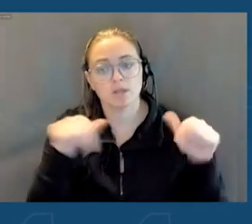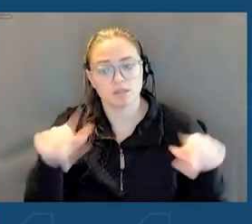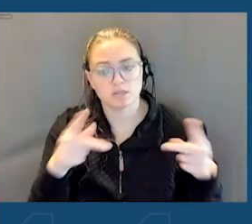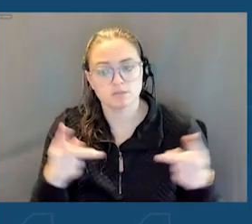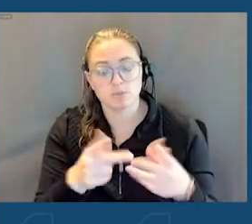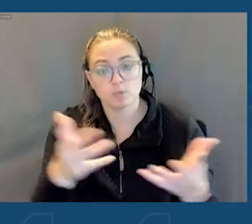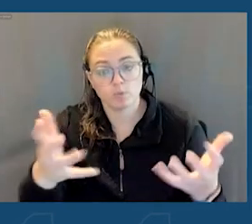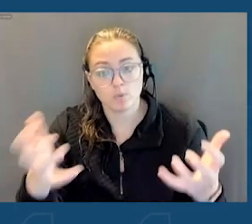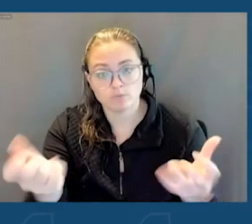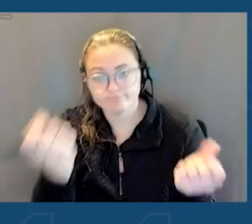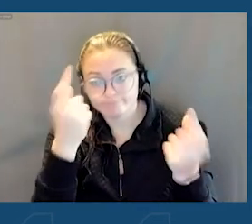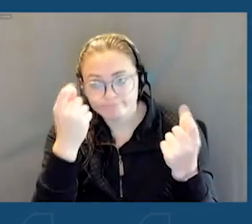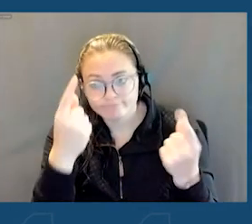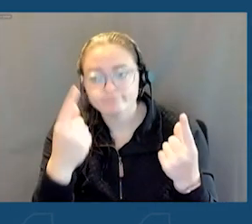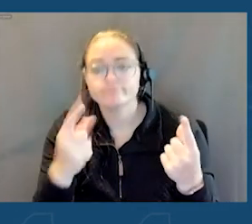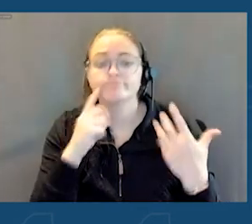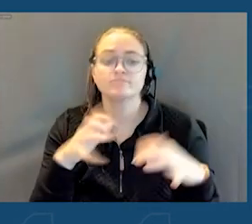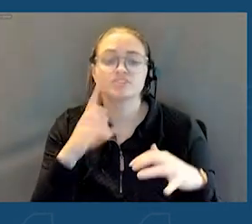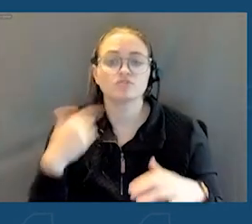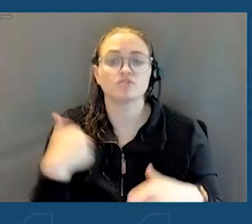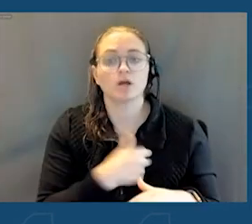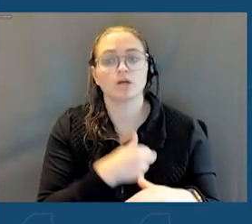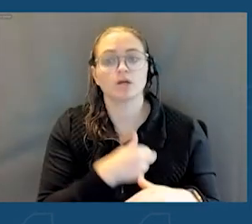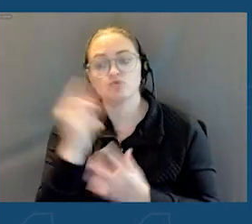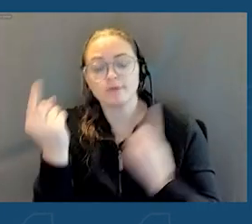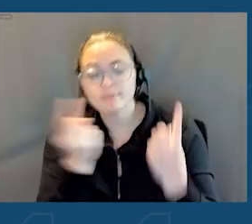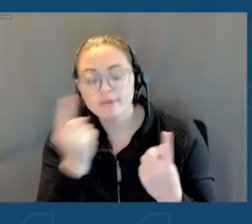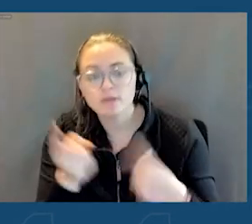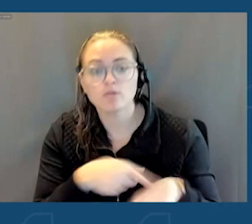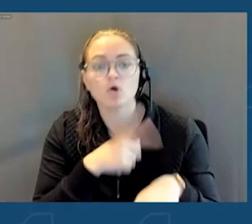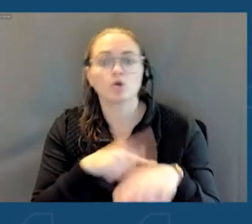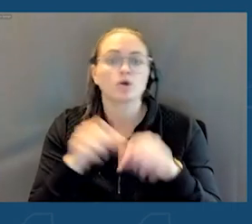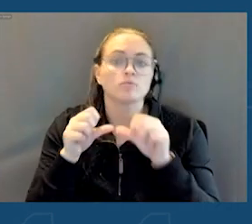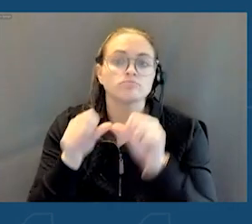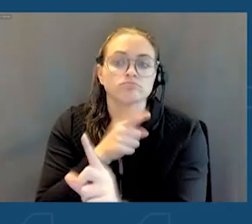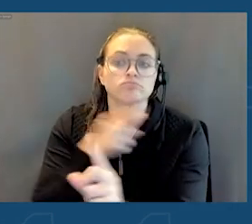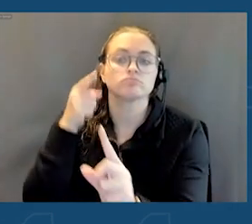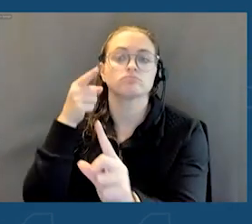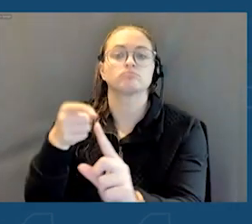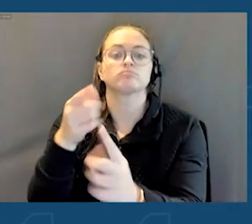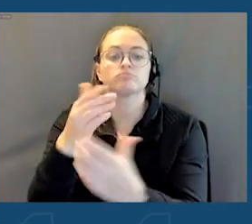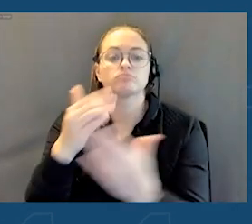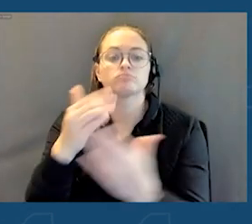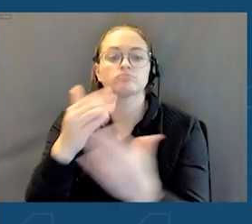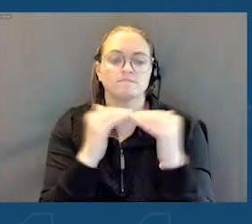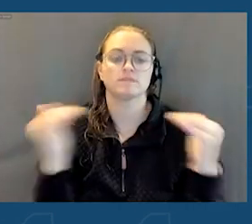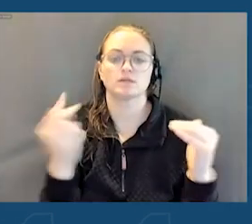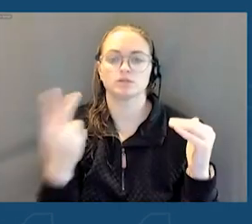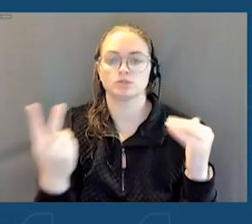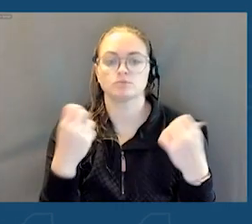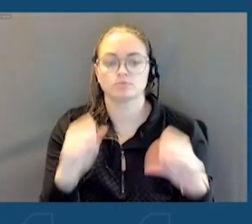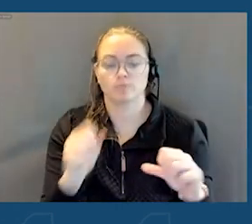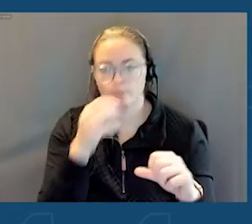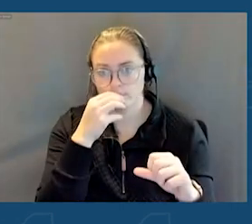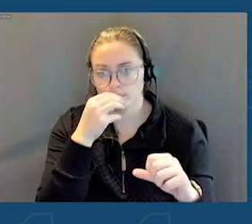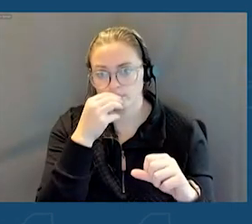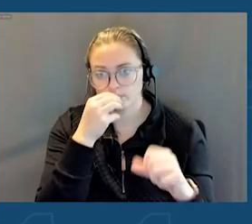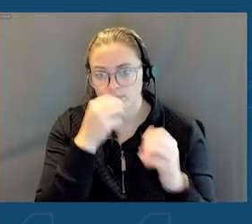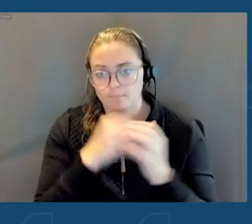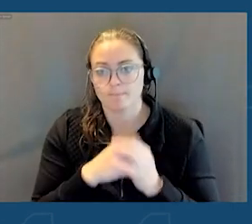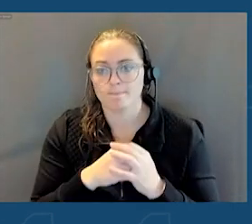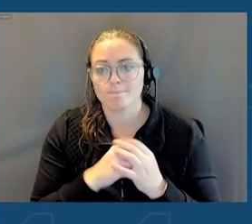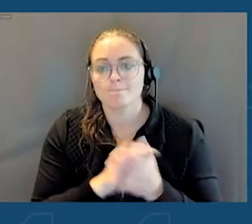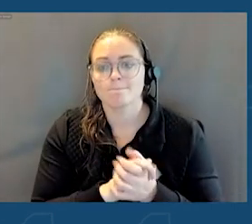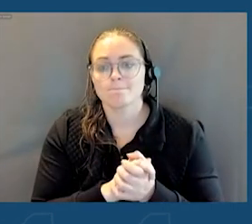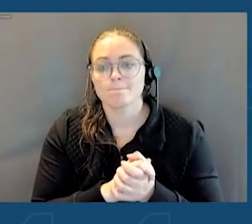makes sense. So it's a chance for us to rethink the longer-term phase 2 strategy. But phase 1, to me, begins